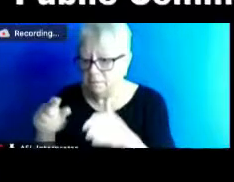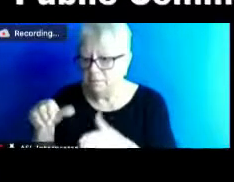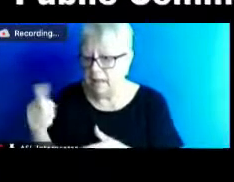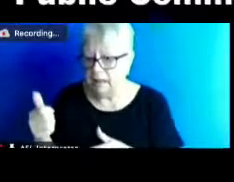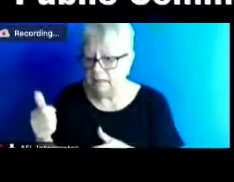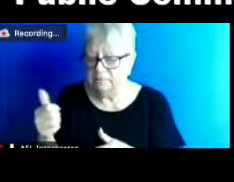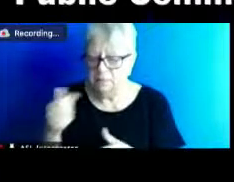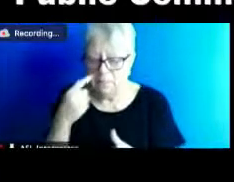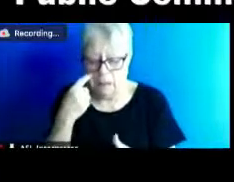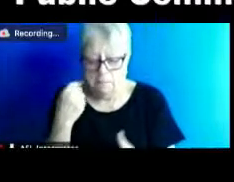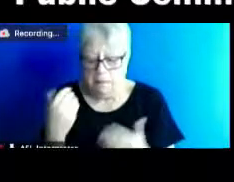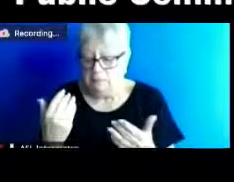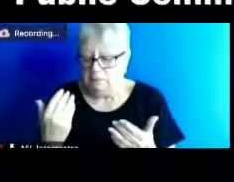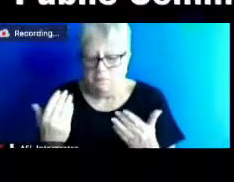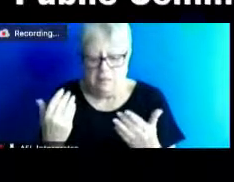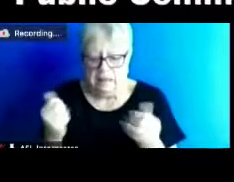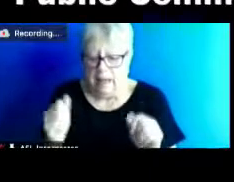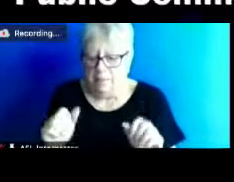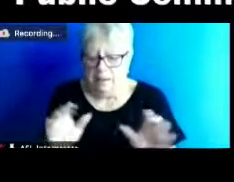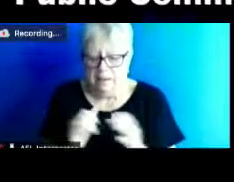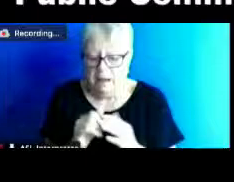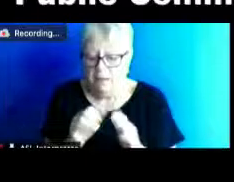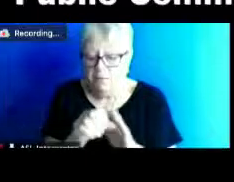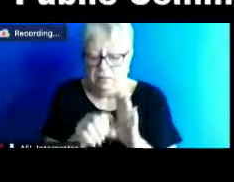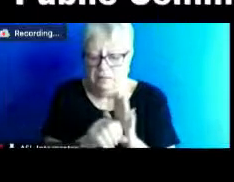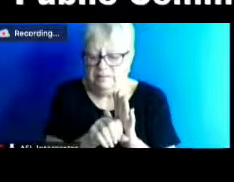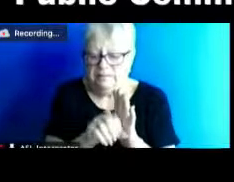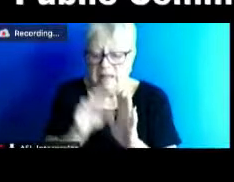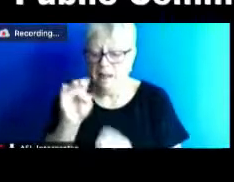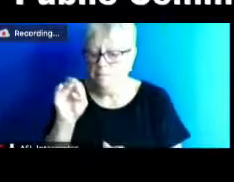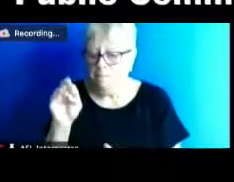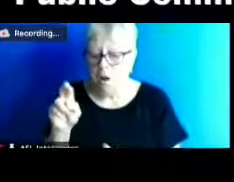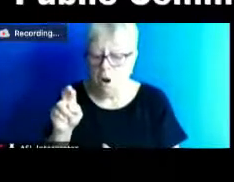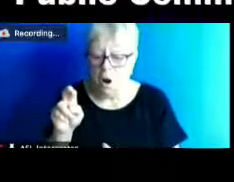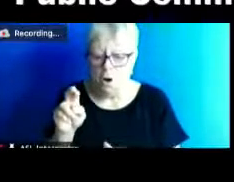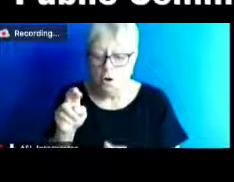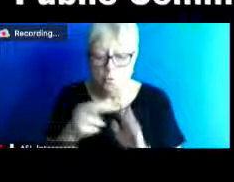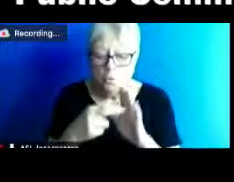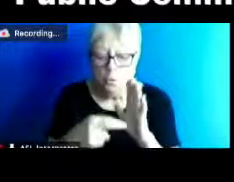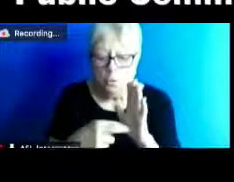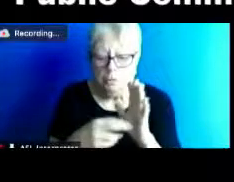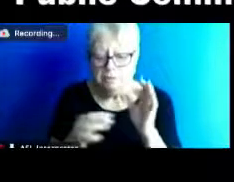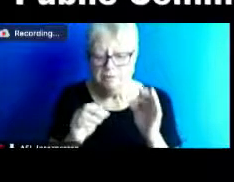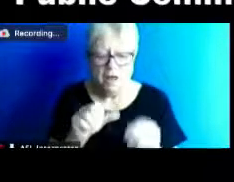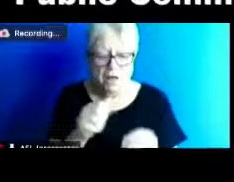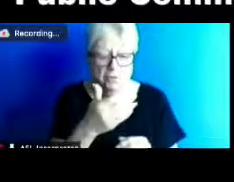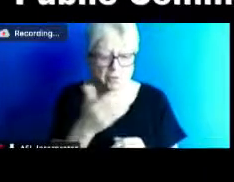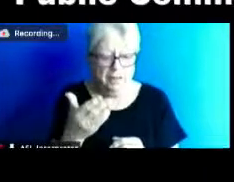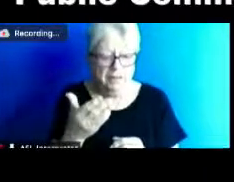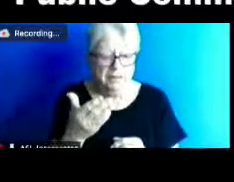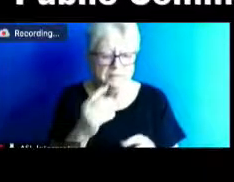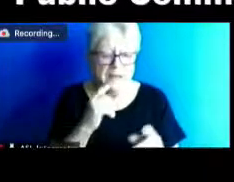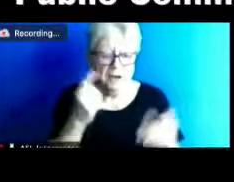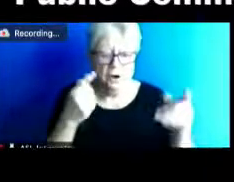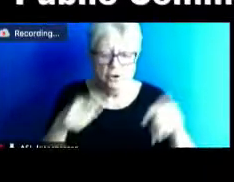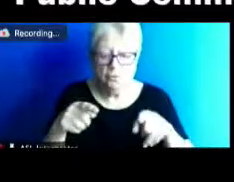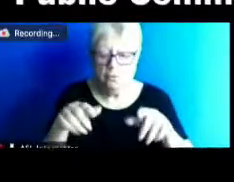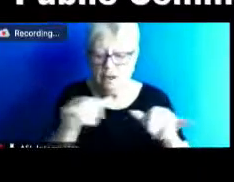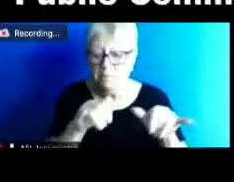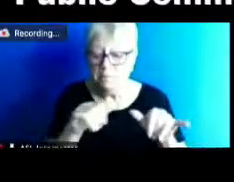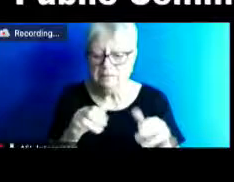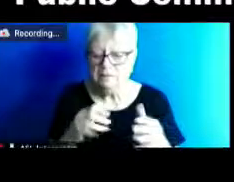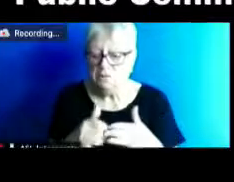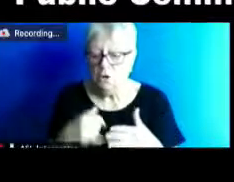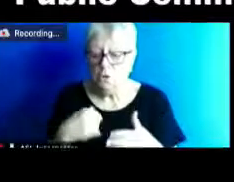done under state bar rules. It could be the rules can be waived if there are other in writing, if there are other agreements. So we opted